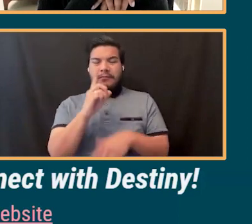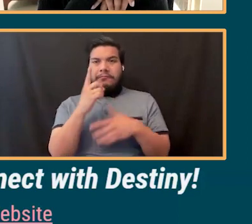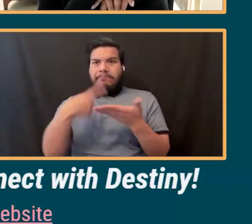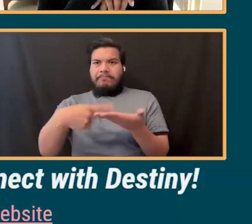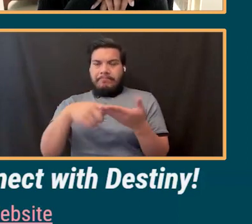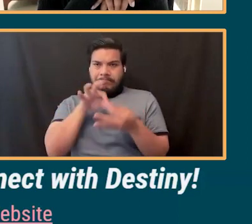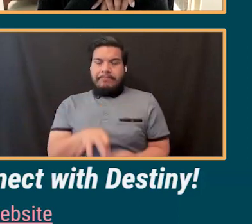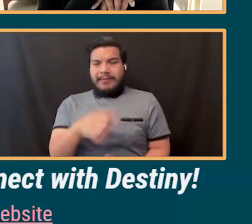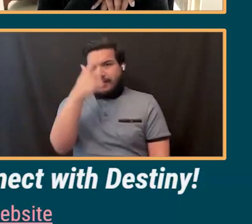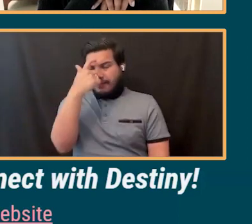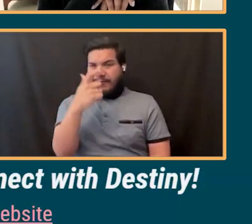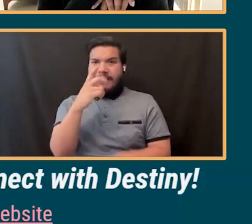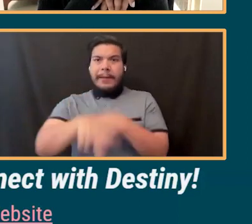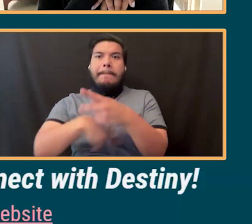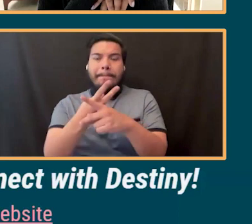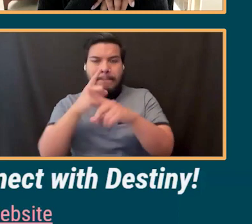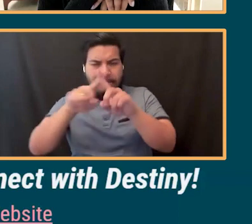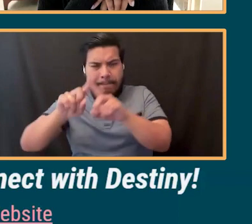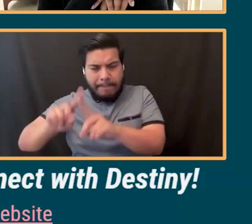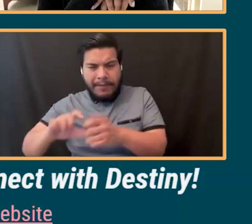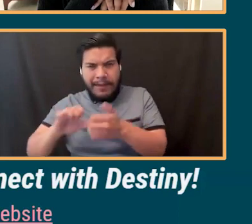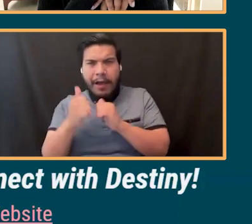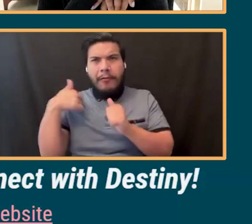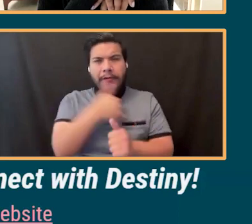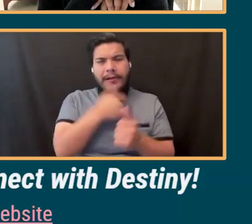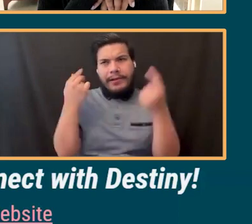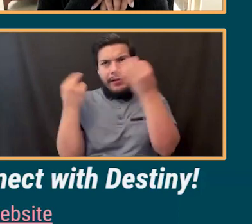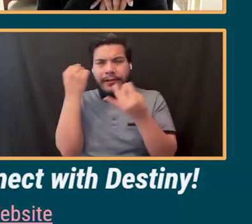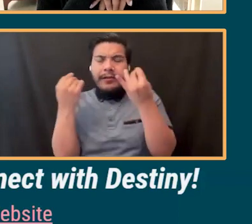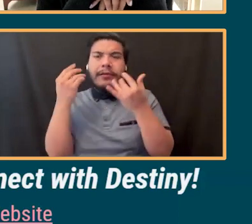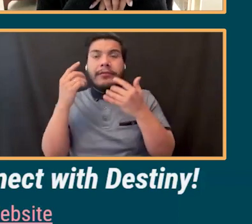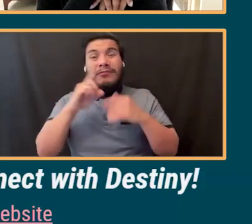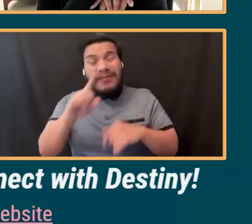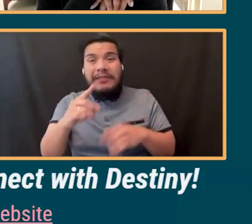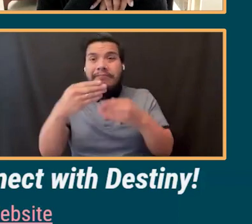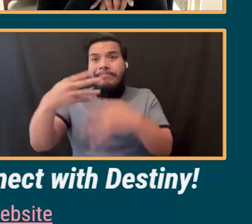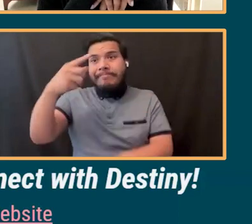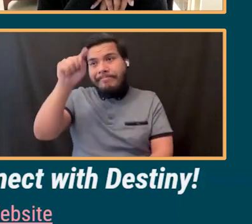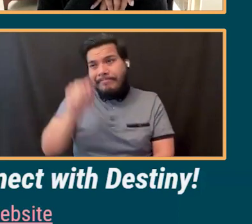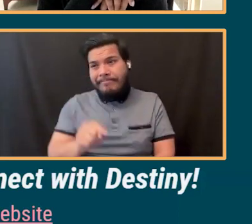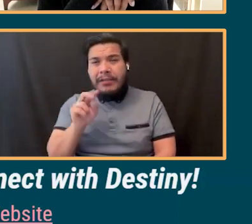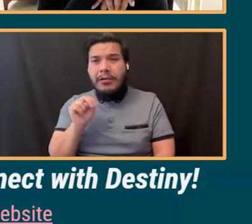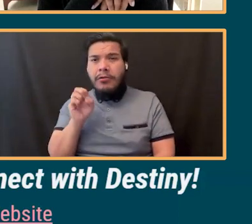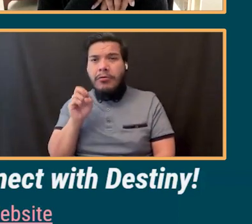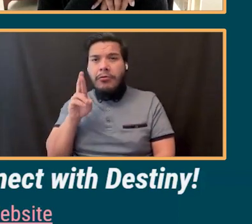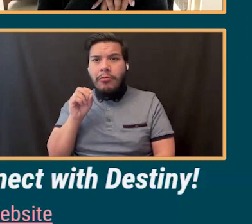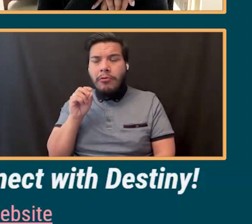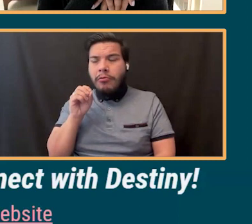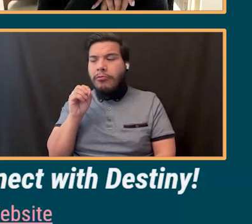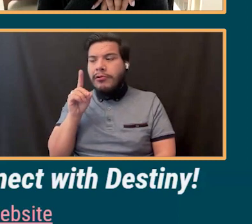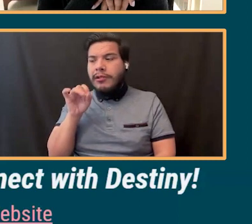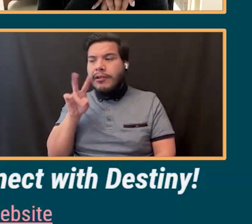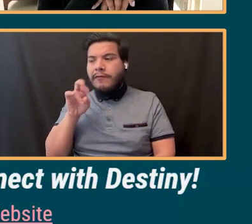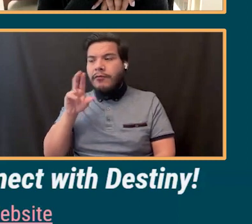that individuals think. And so there's different neurodivergences though. And that's where people kind of get stuck, is that they'll